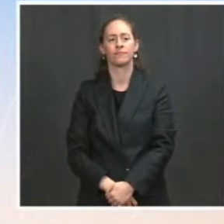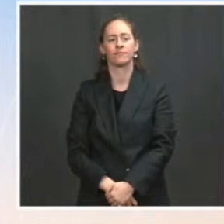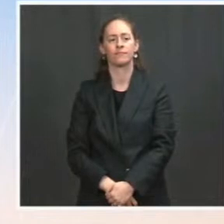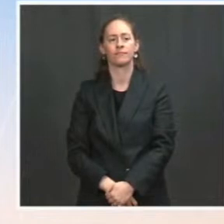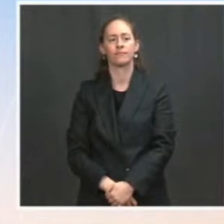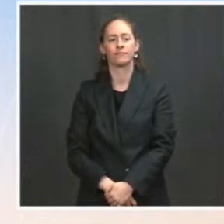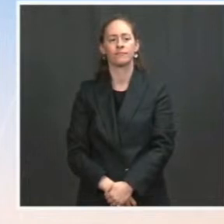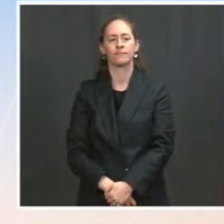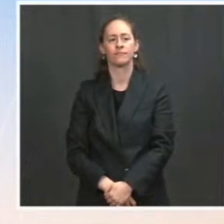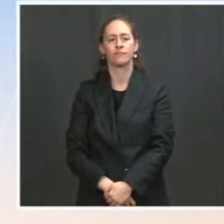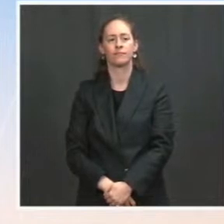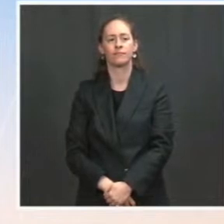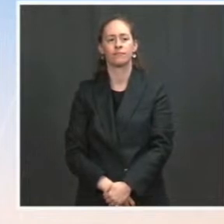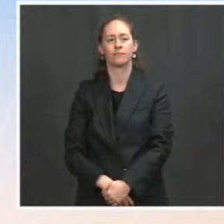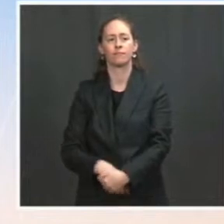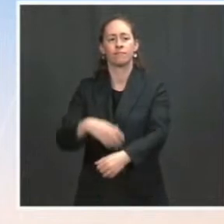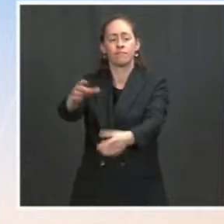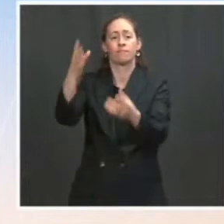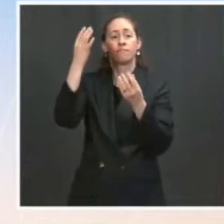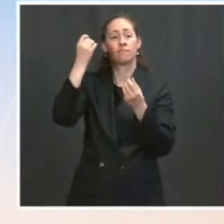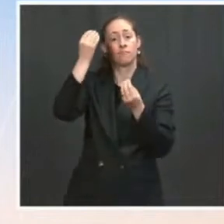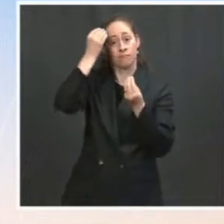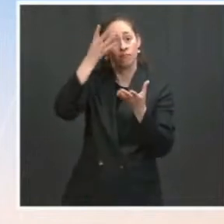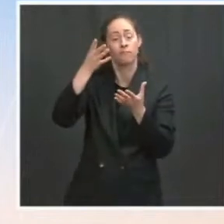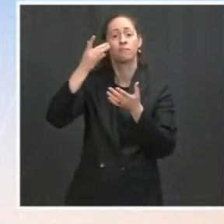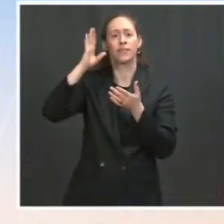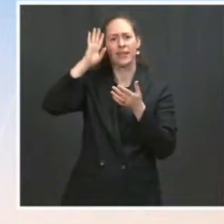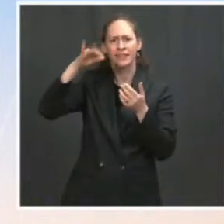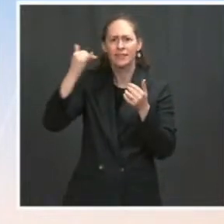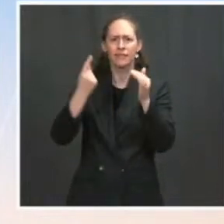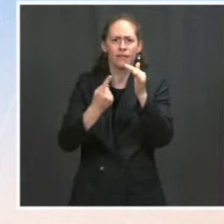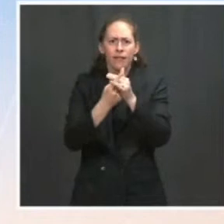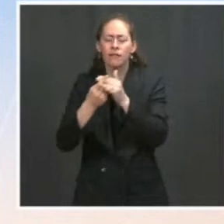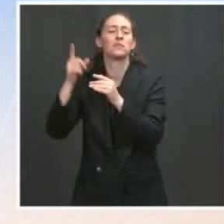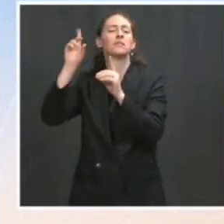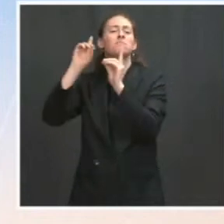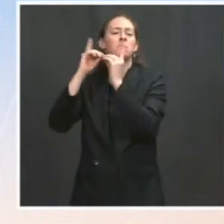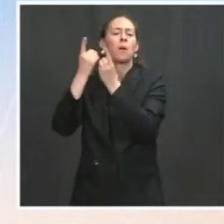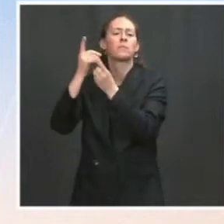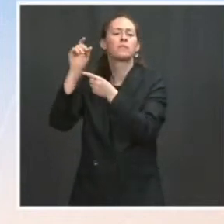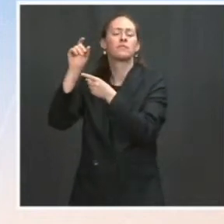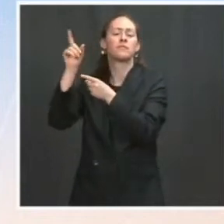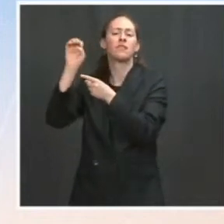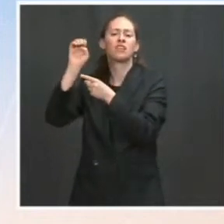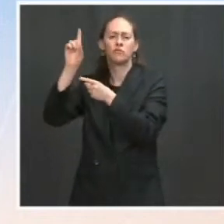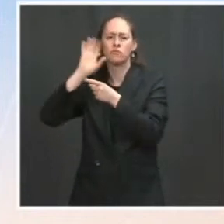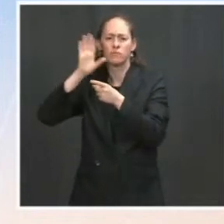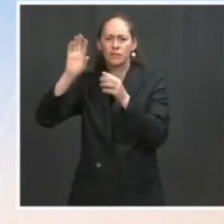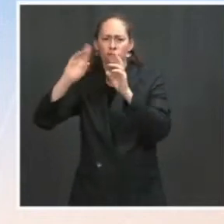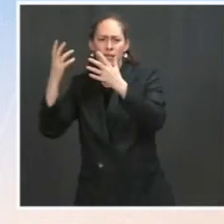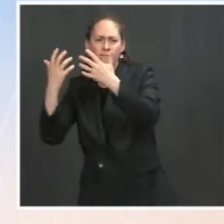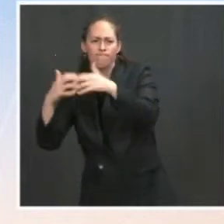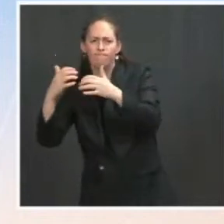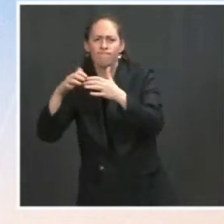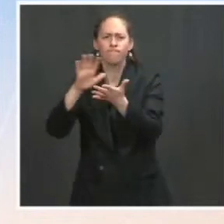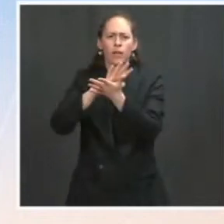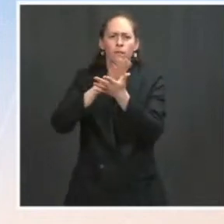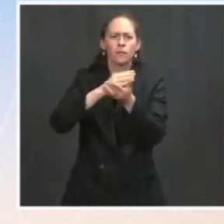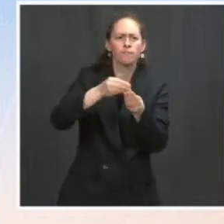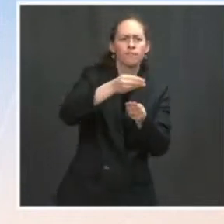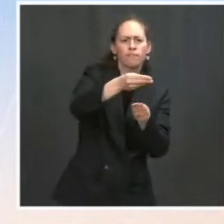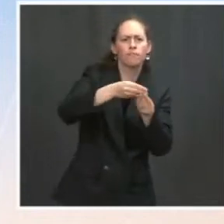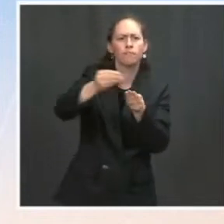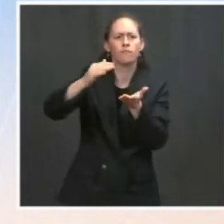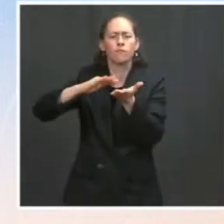waiver yesterday, which provides greater flexibility to drivers transporting gasoline, diesel, jet fuel, and other refined